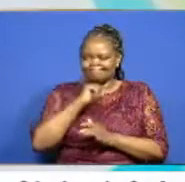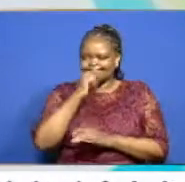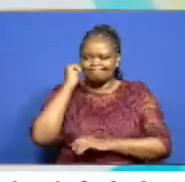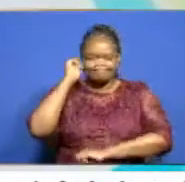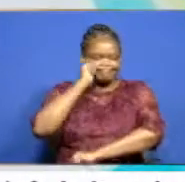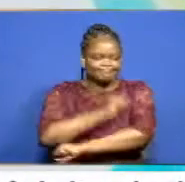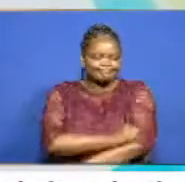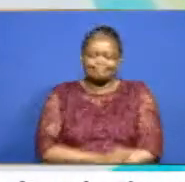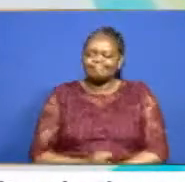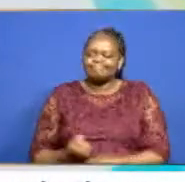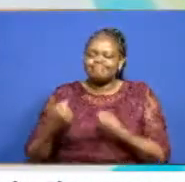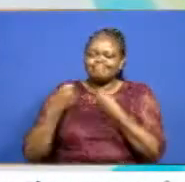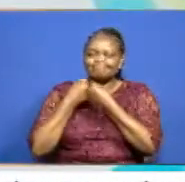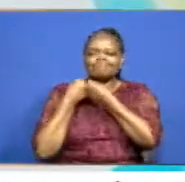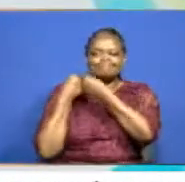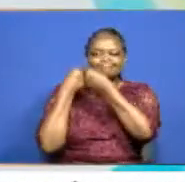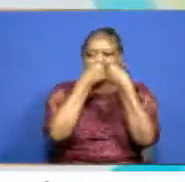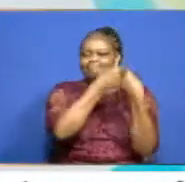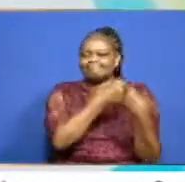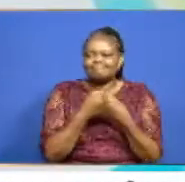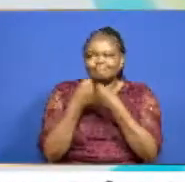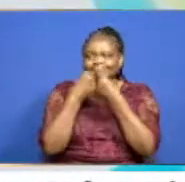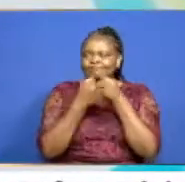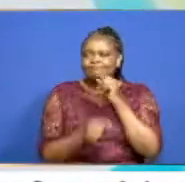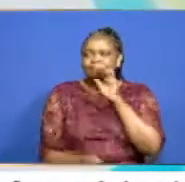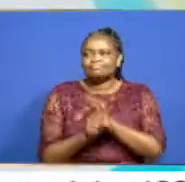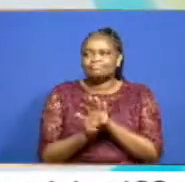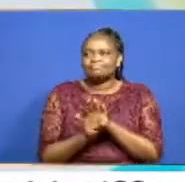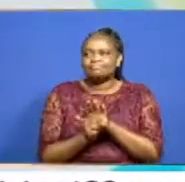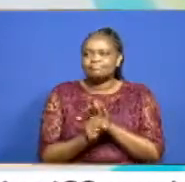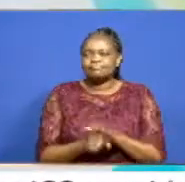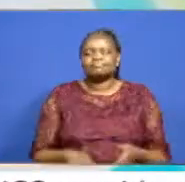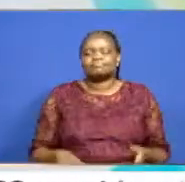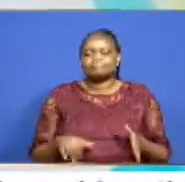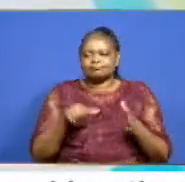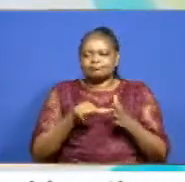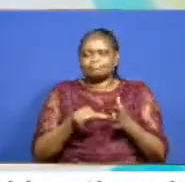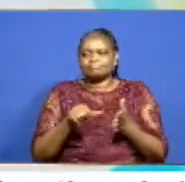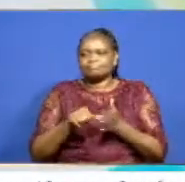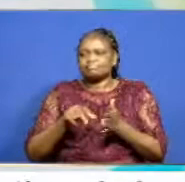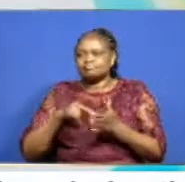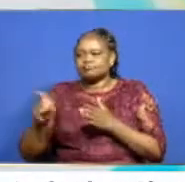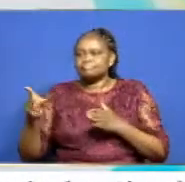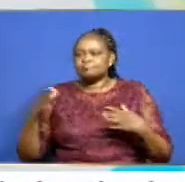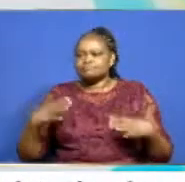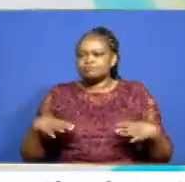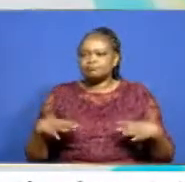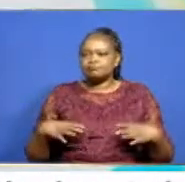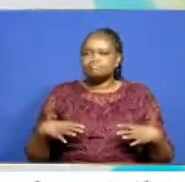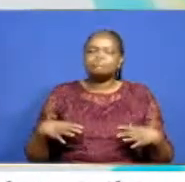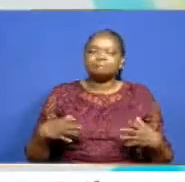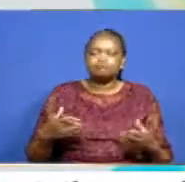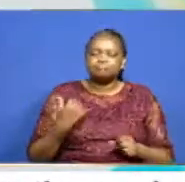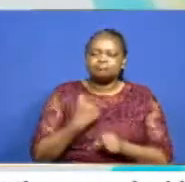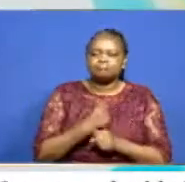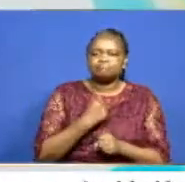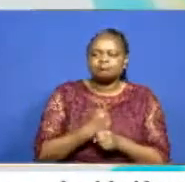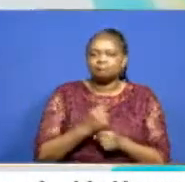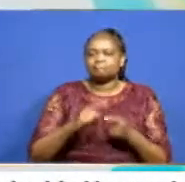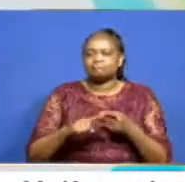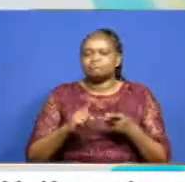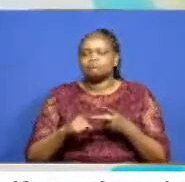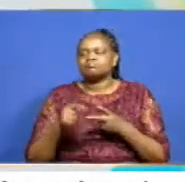challenges. At the moment, we have challenges of paying the staff who are currently still in session, like the security people, the